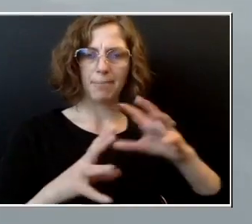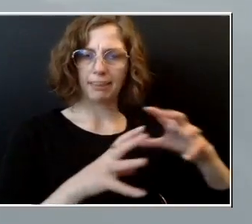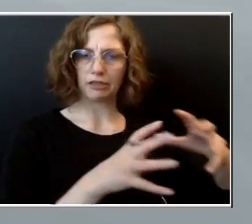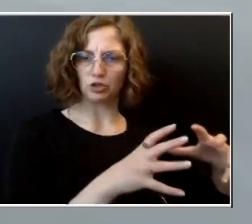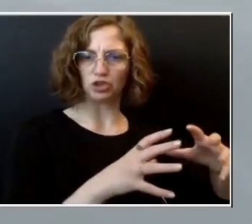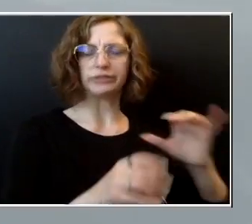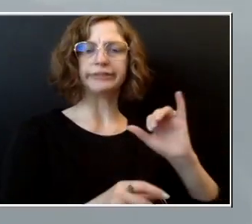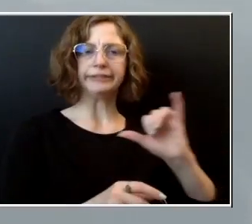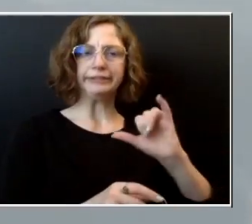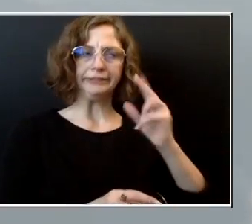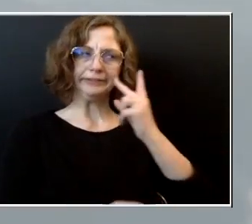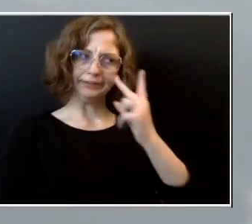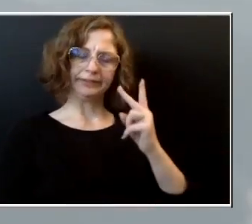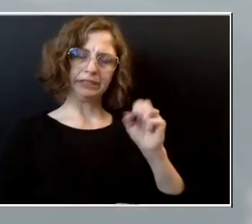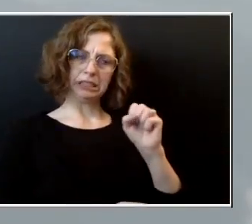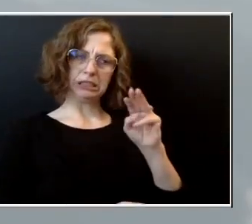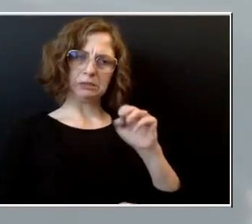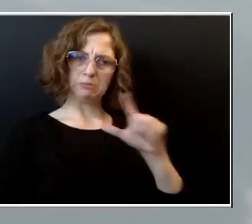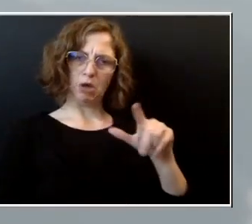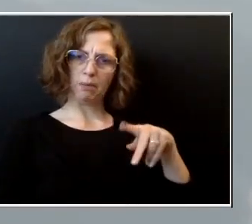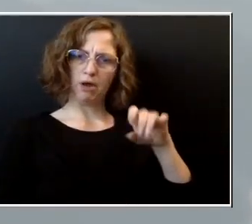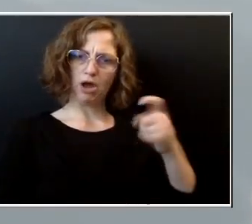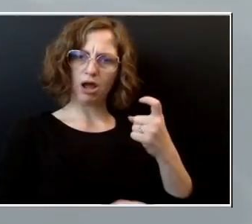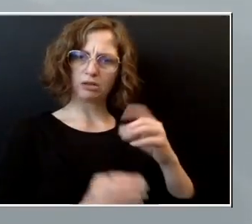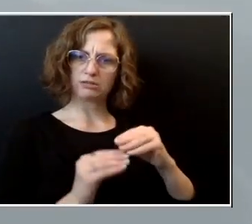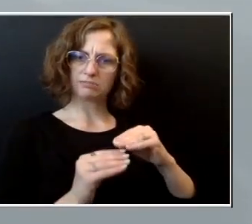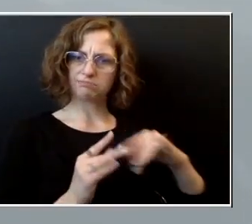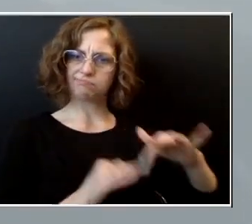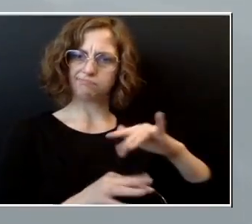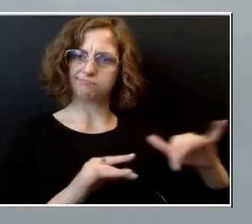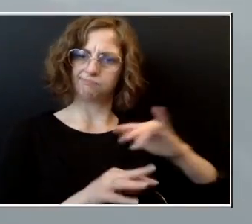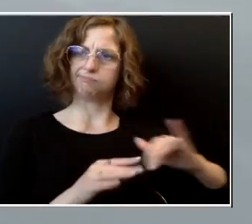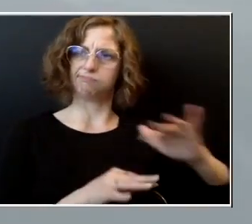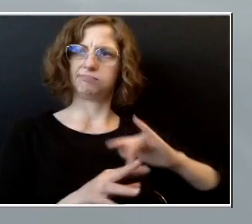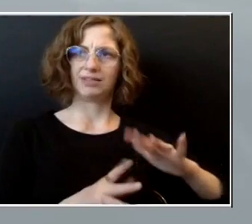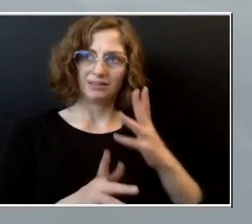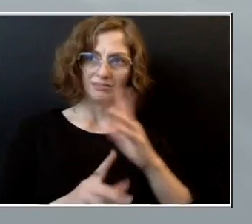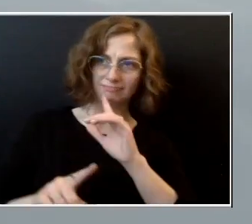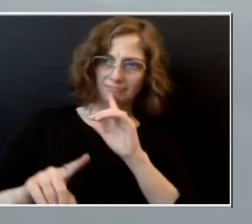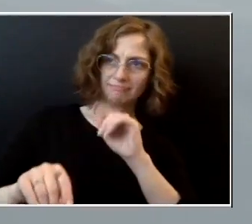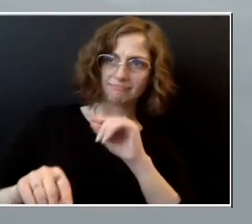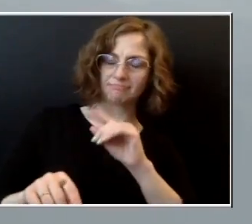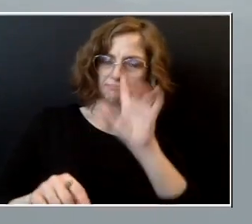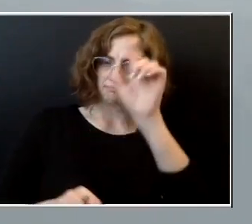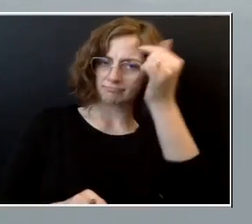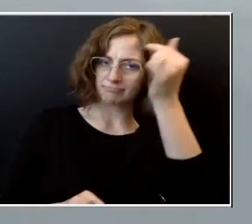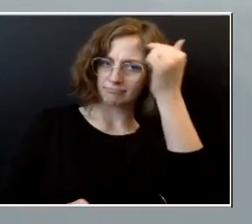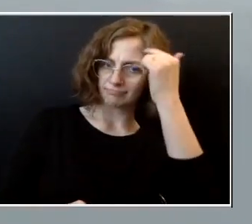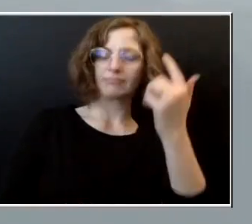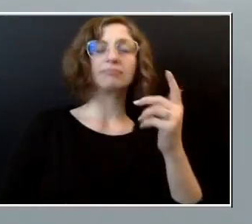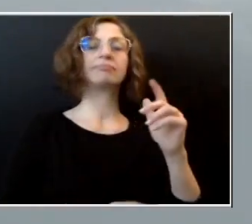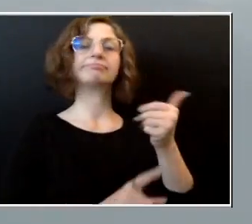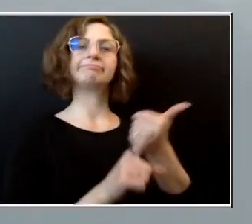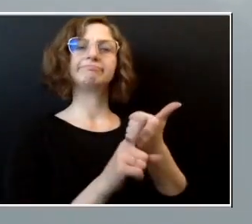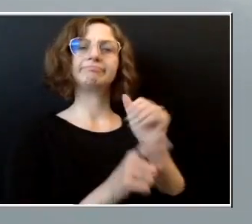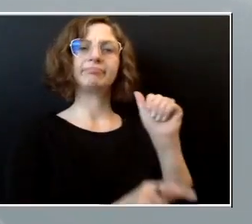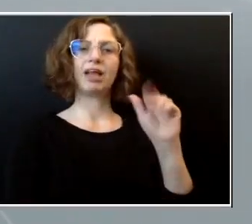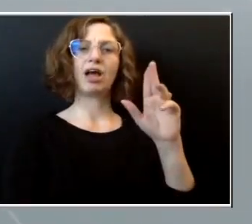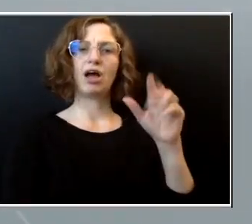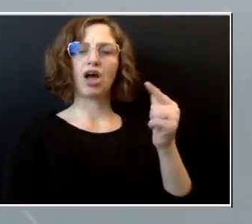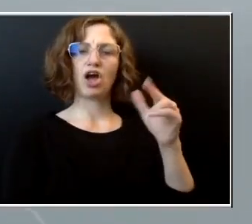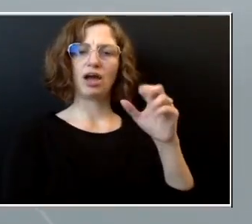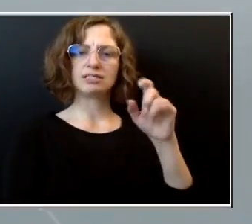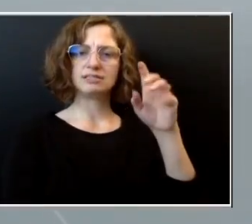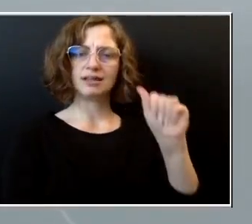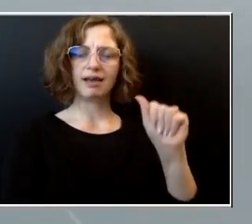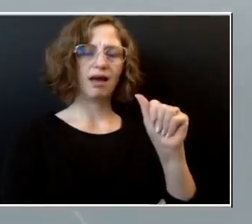federal government. But no one quite pieced it all together. Augusta was a kind of remarkable individual too. He